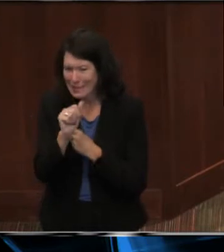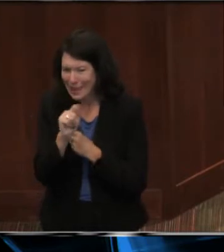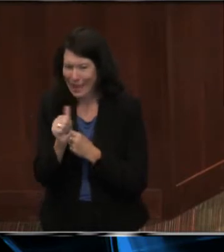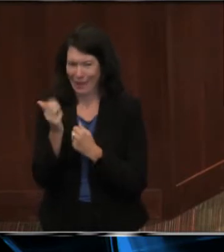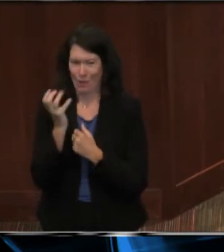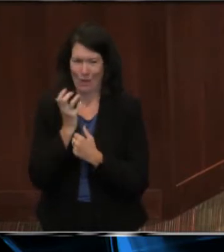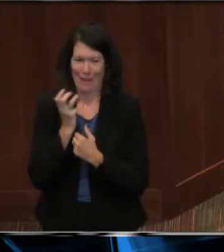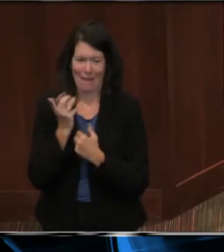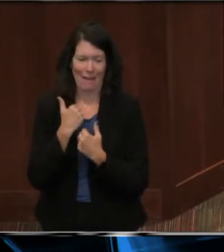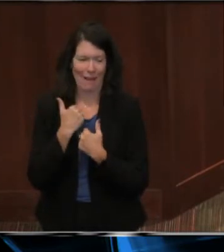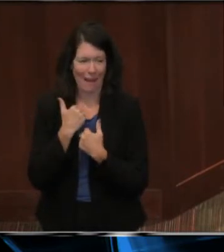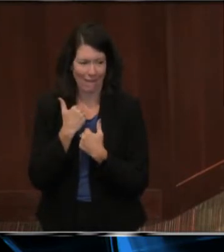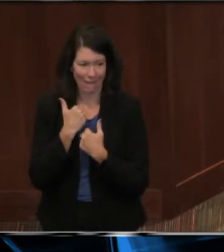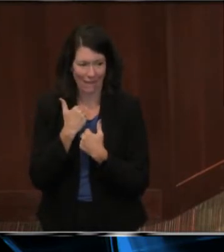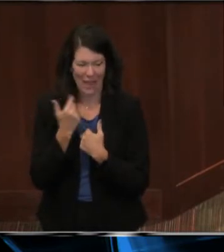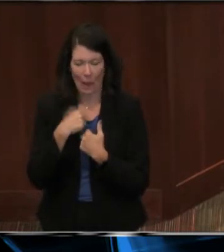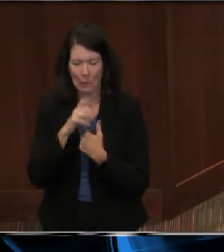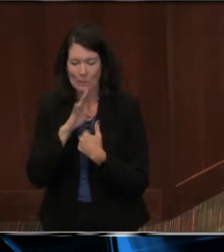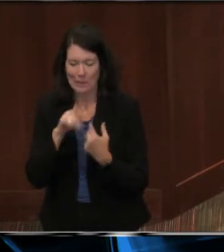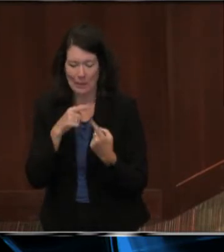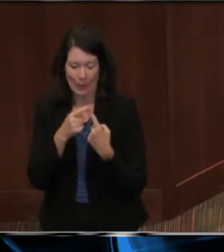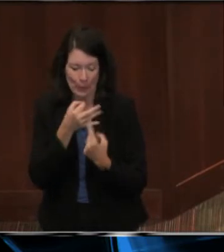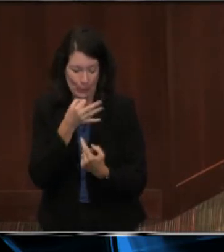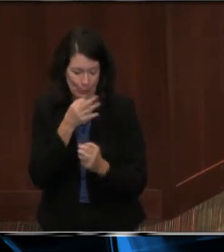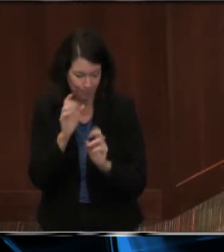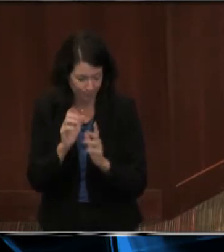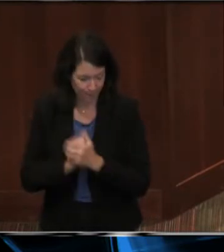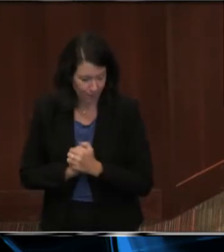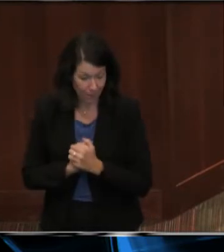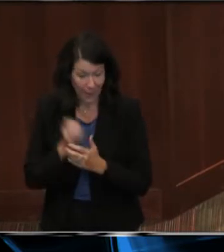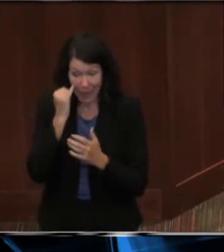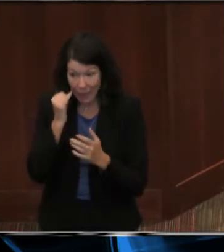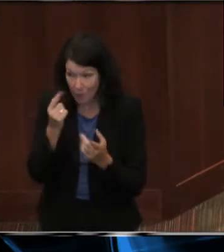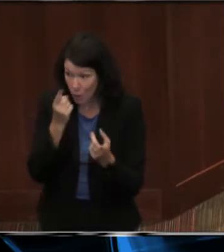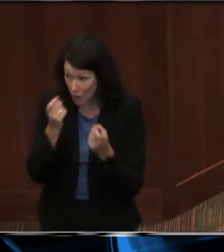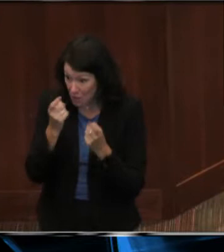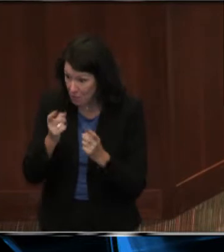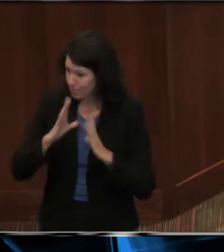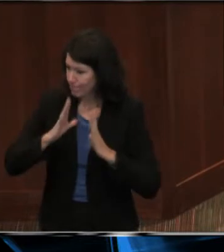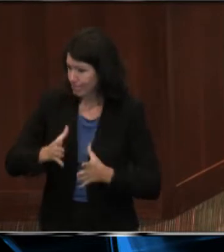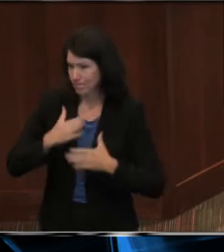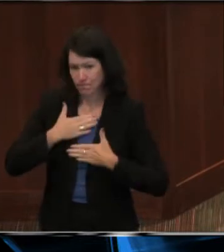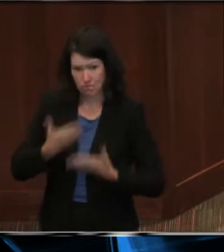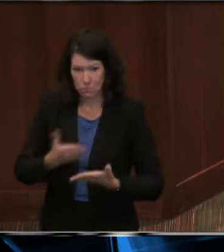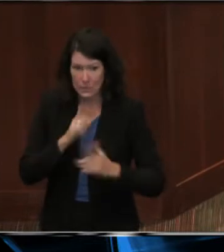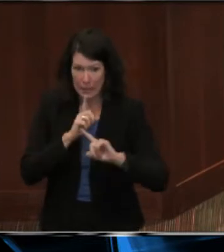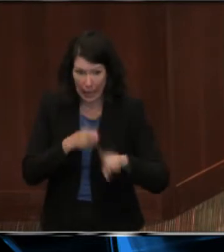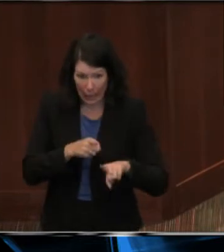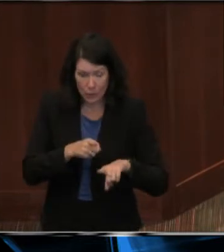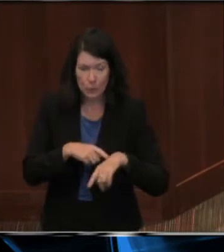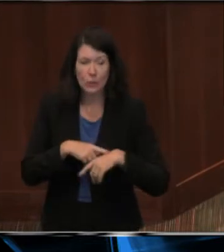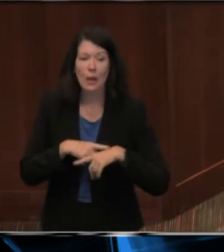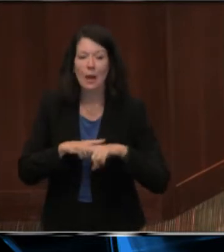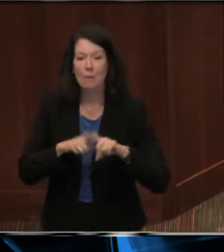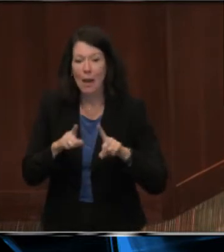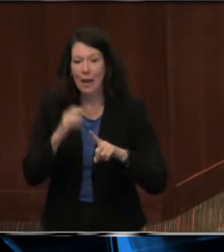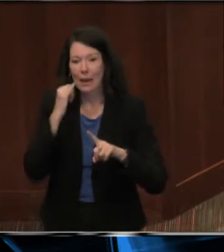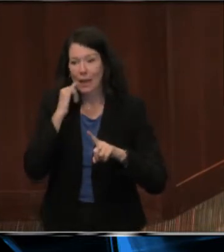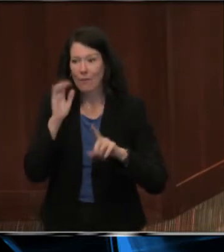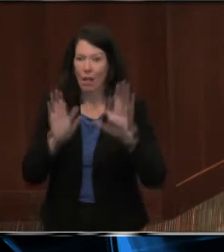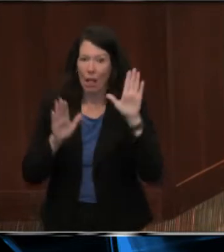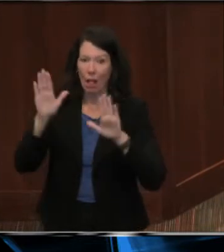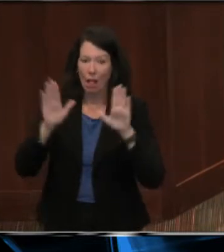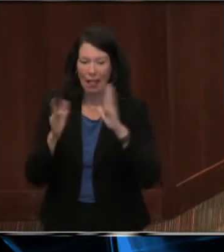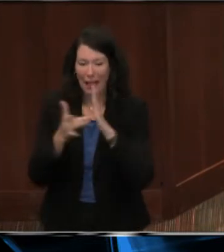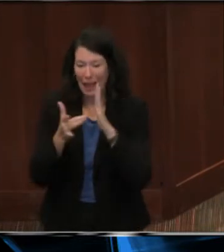to ingest this morning. If you have questions, I'm happy to delve into it, but if it gets